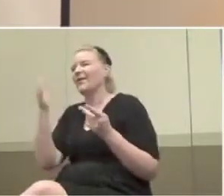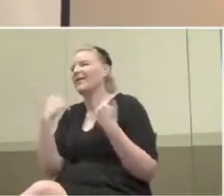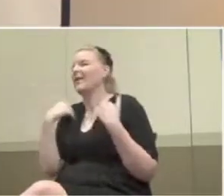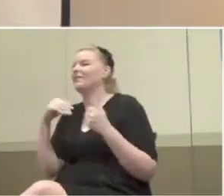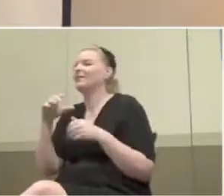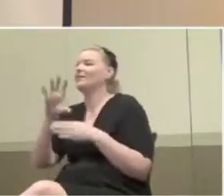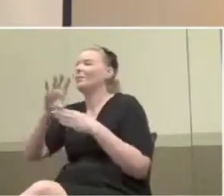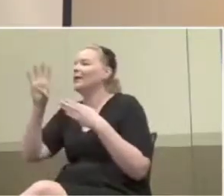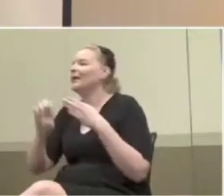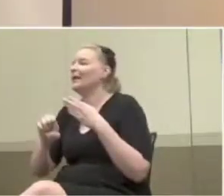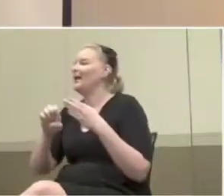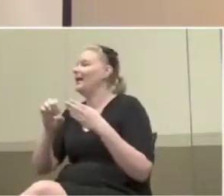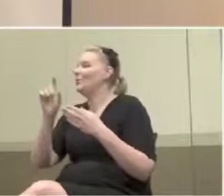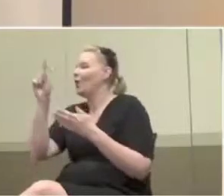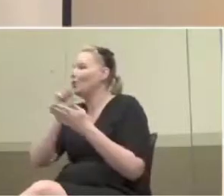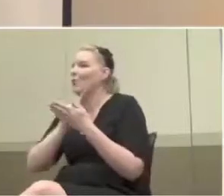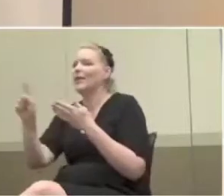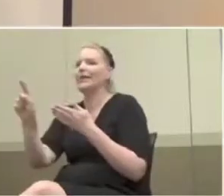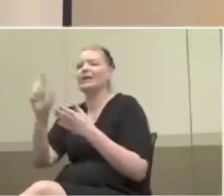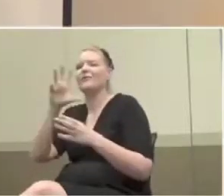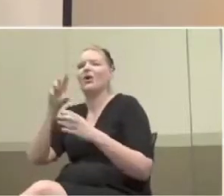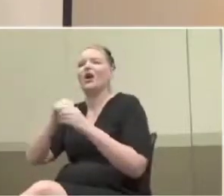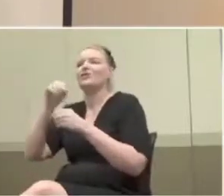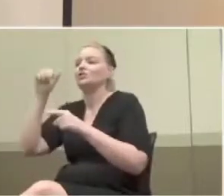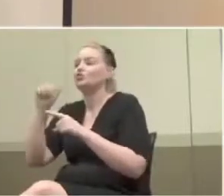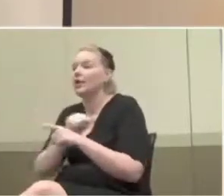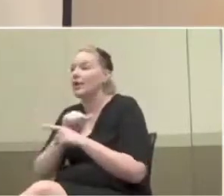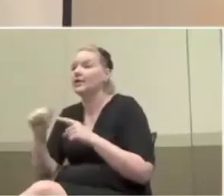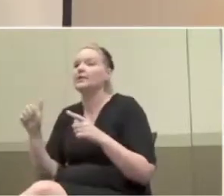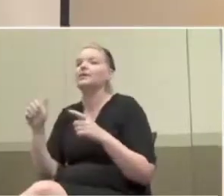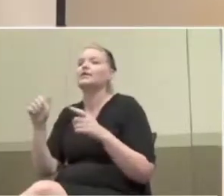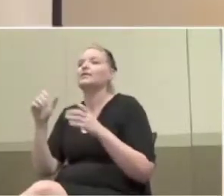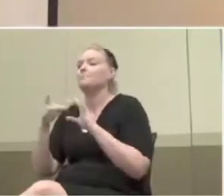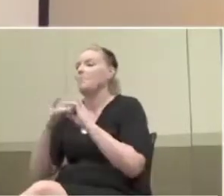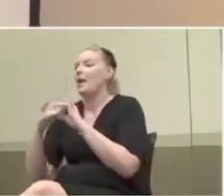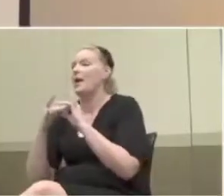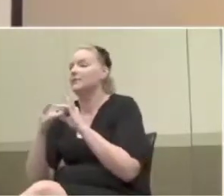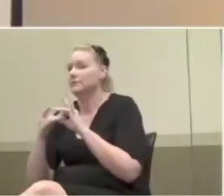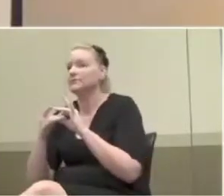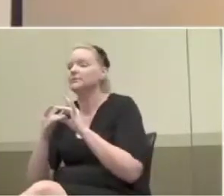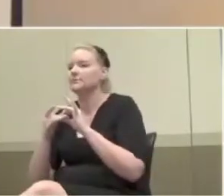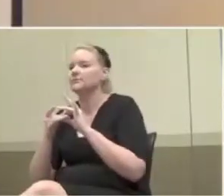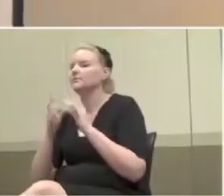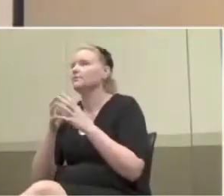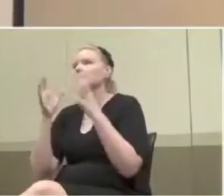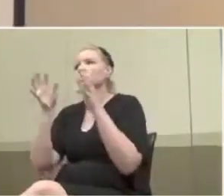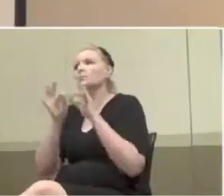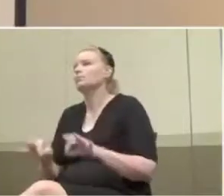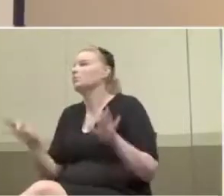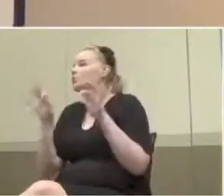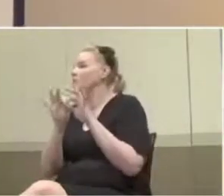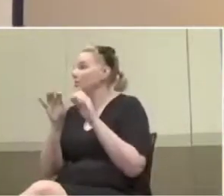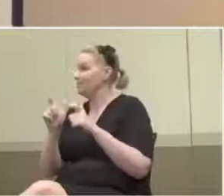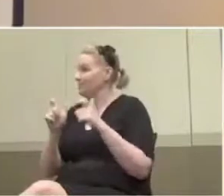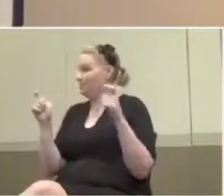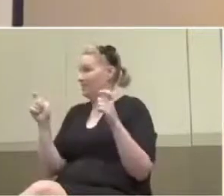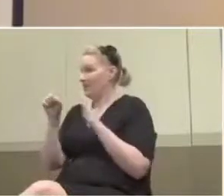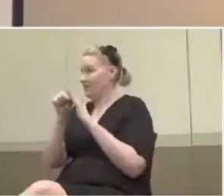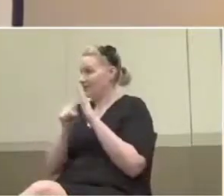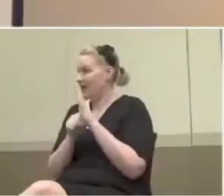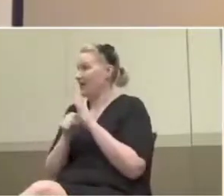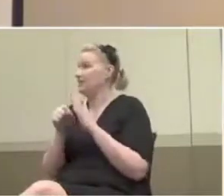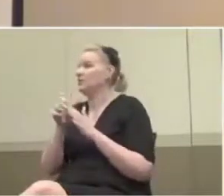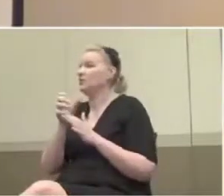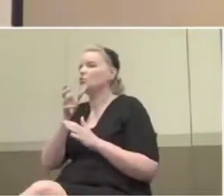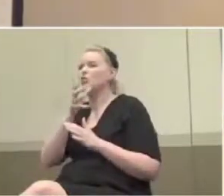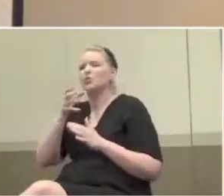whole week's worth of activities that involve training and bonding for kids. This is especially important in big states or rural states